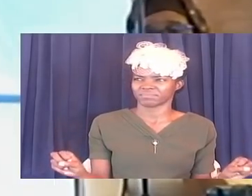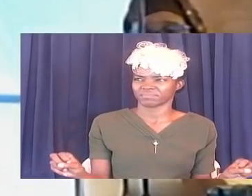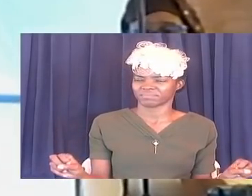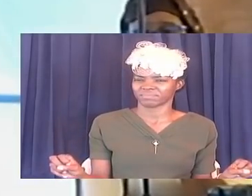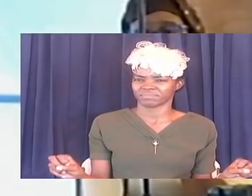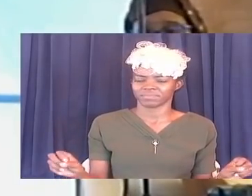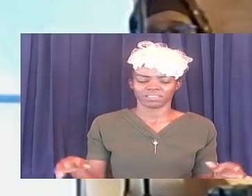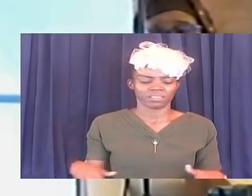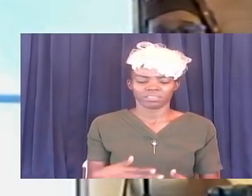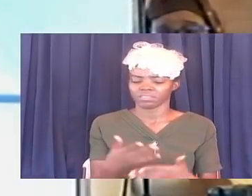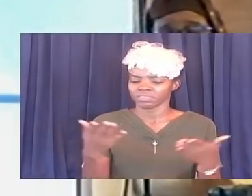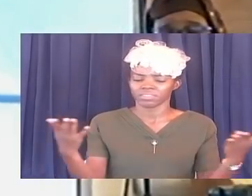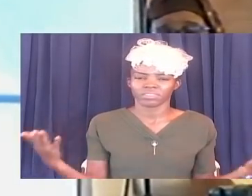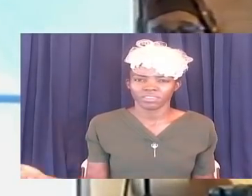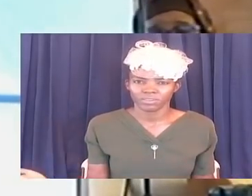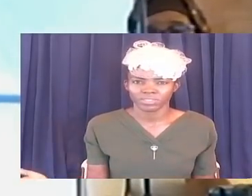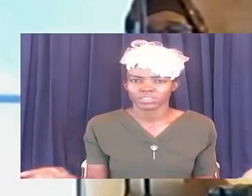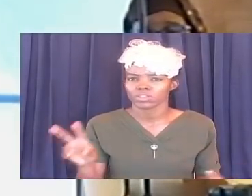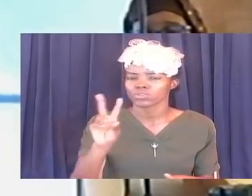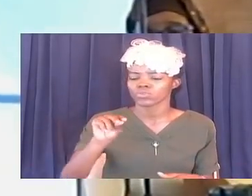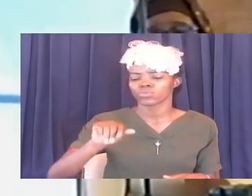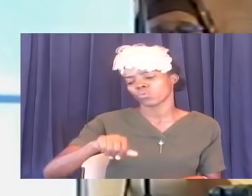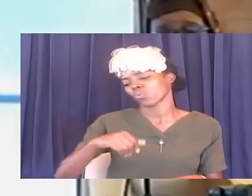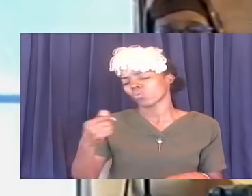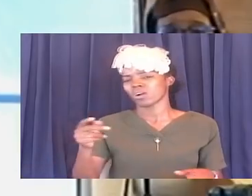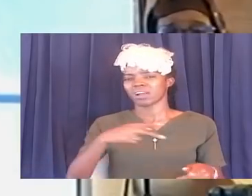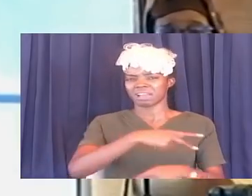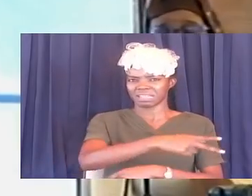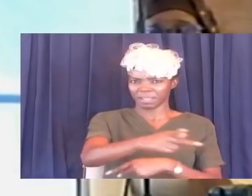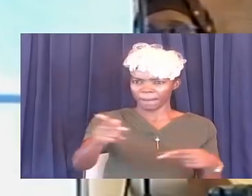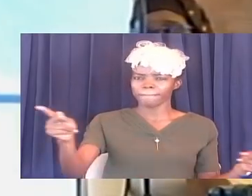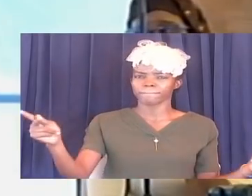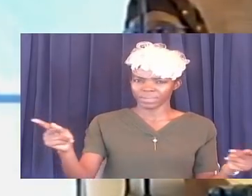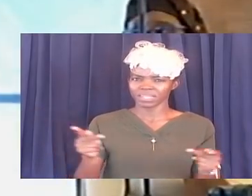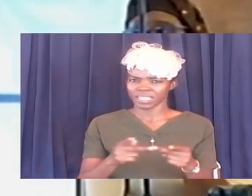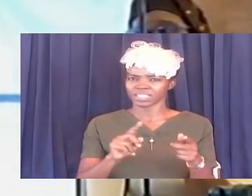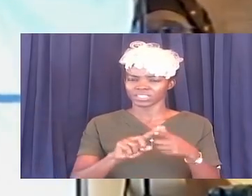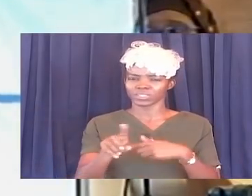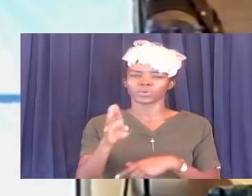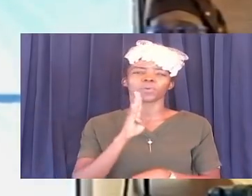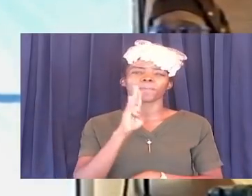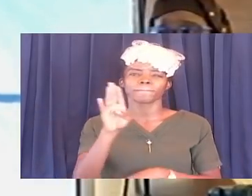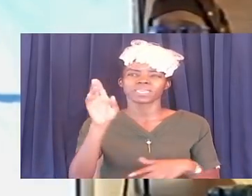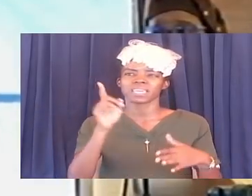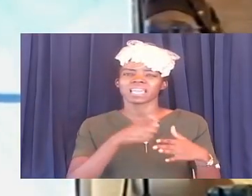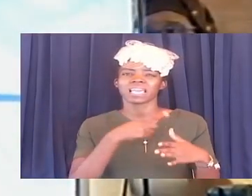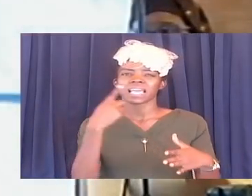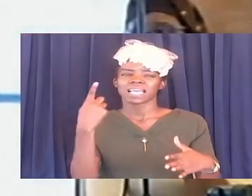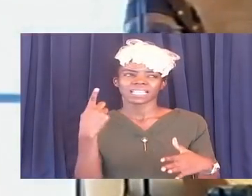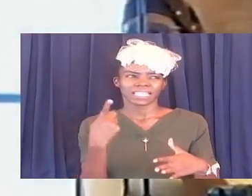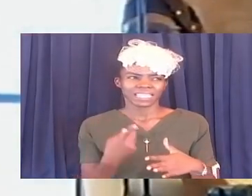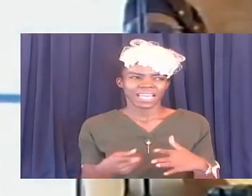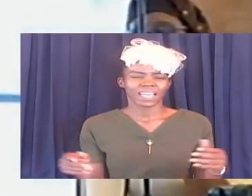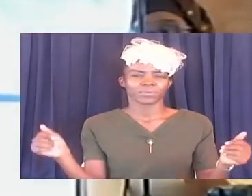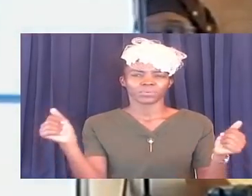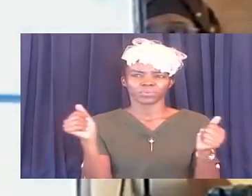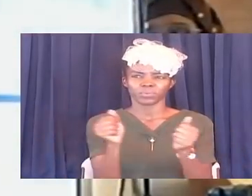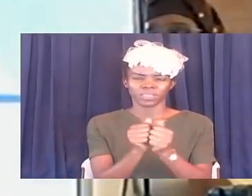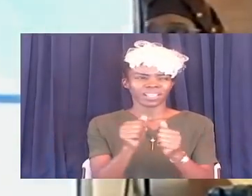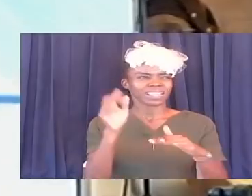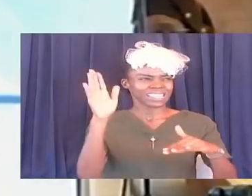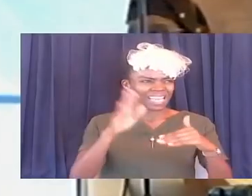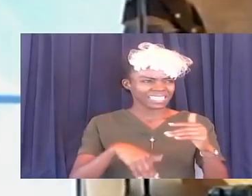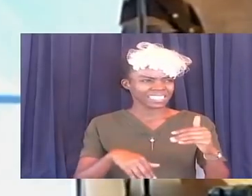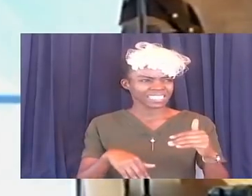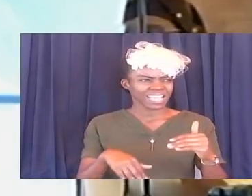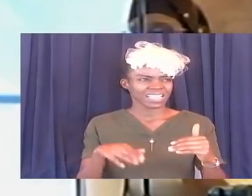There is no other place to be than with Jesus. You know that in this world